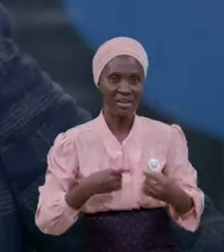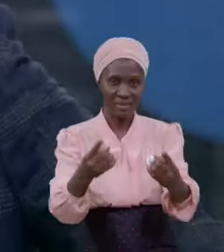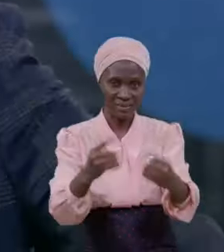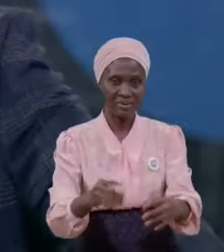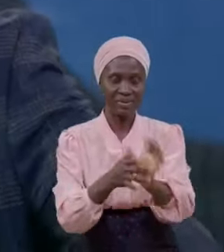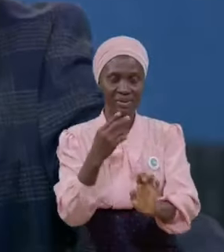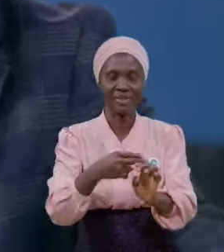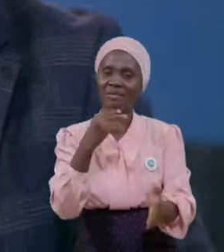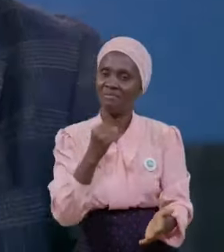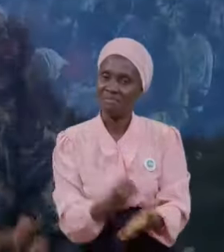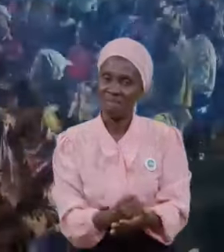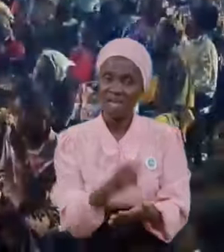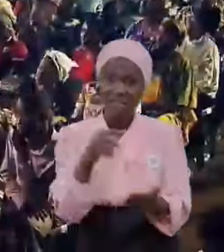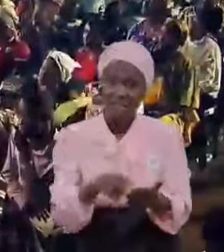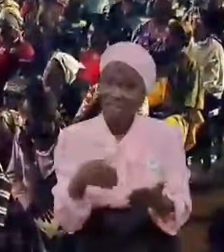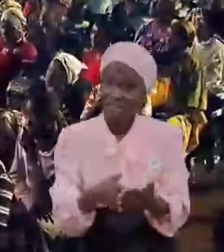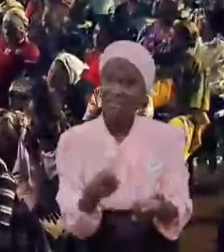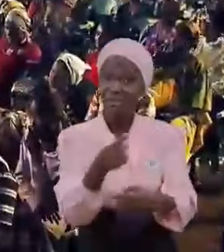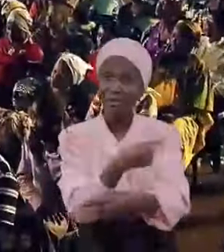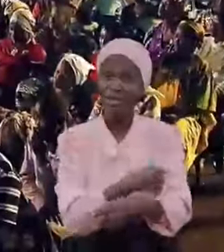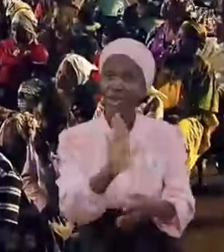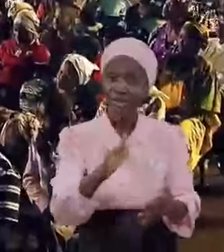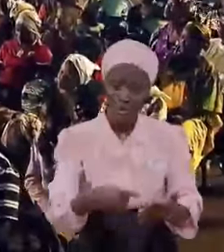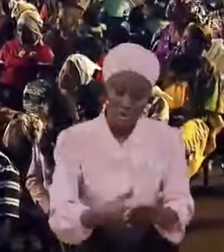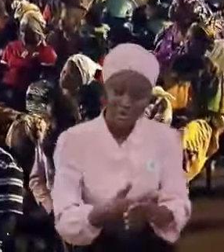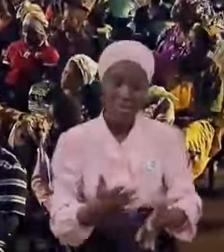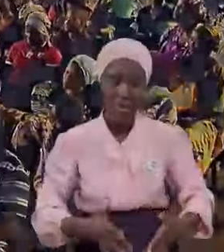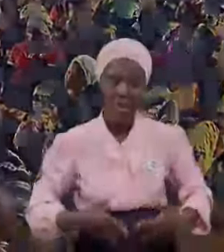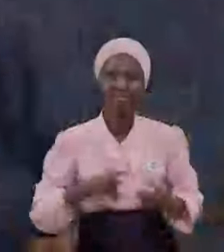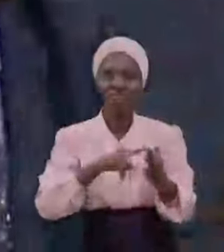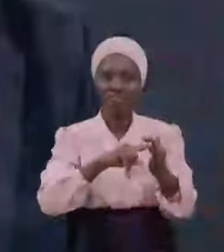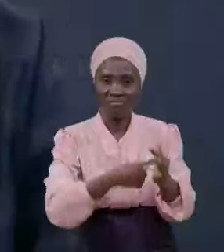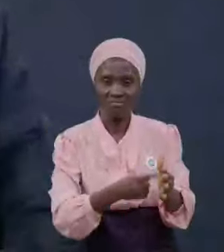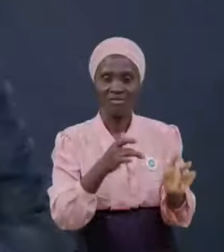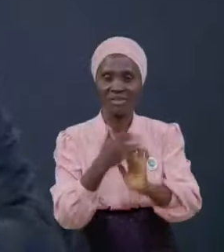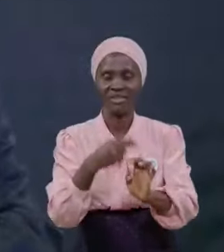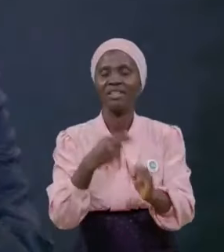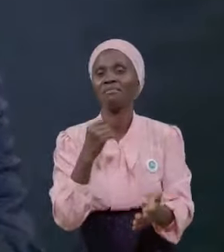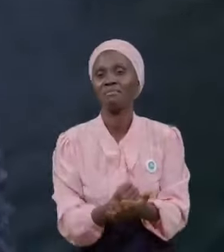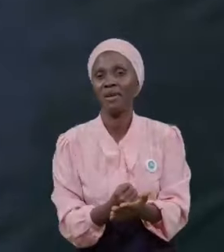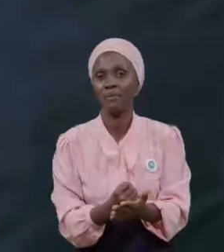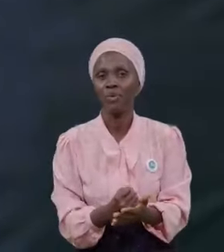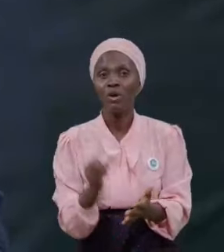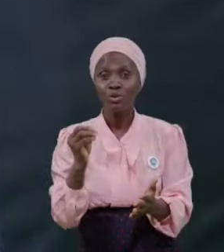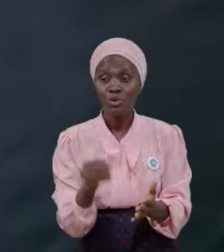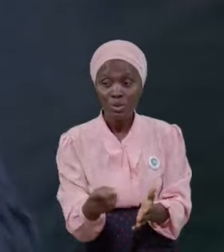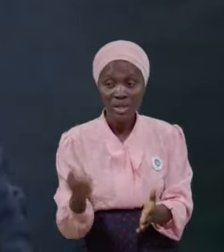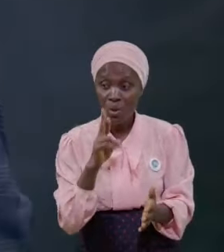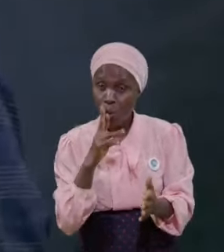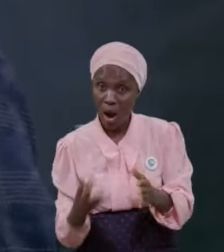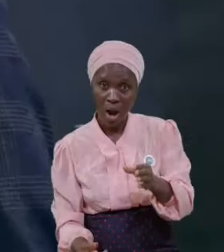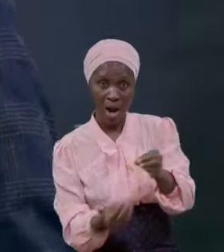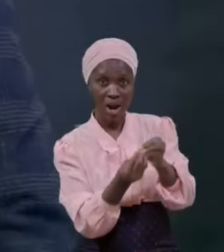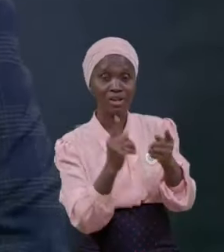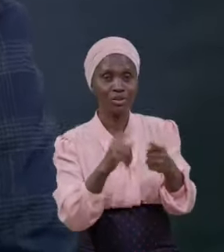in Jesus' name. There were added unto them about 3,000 souls. Look